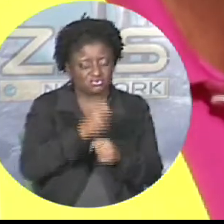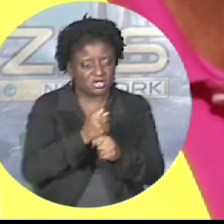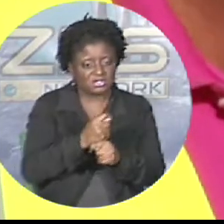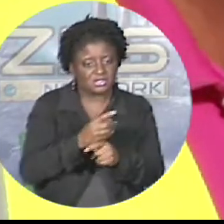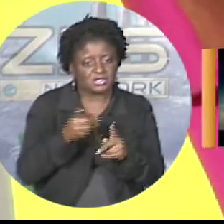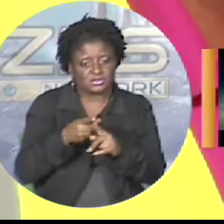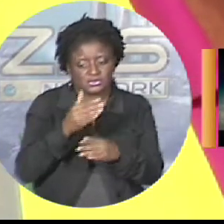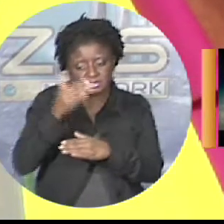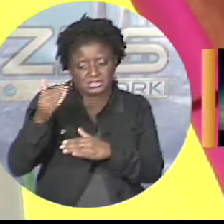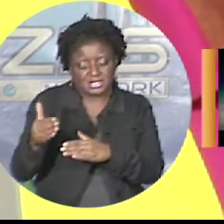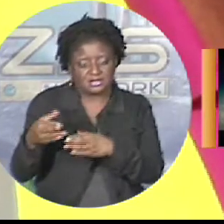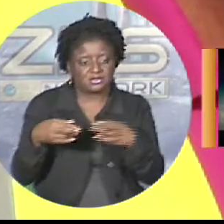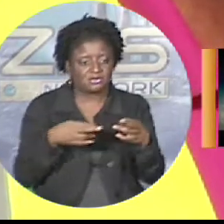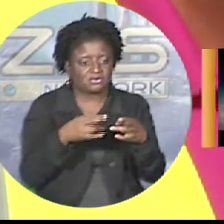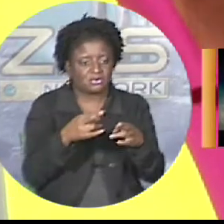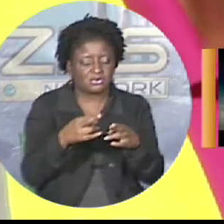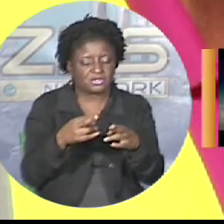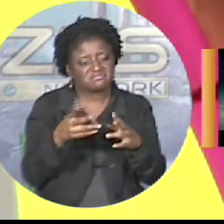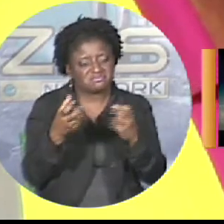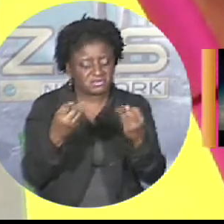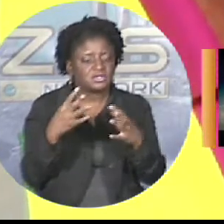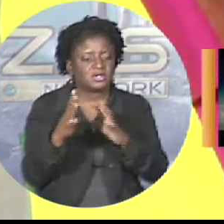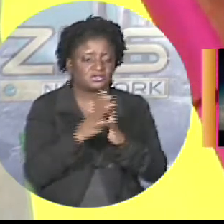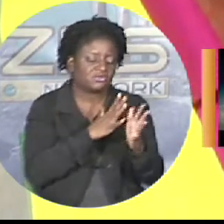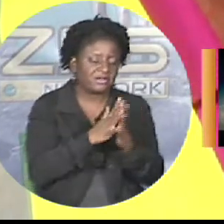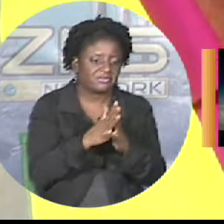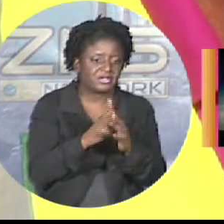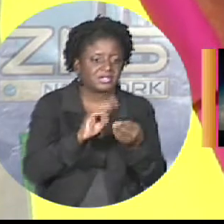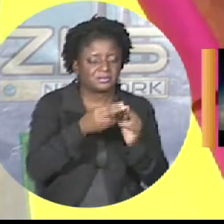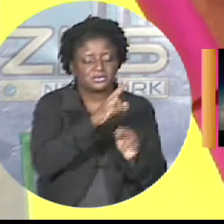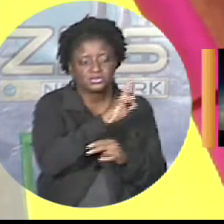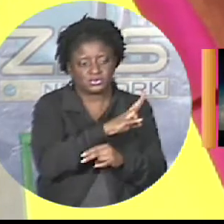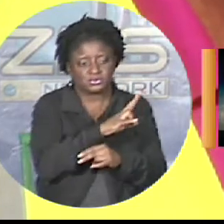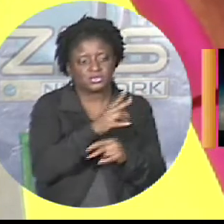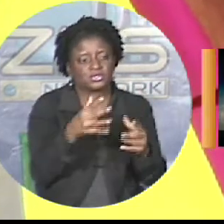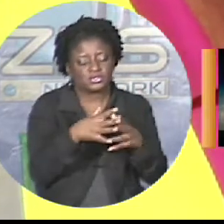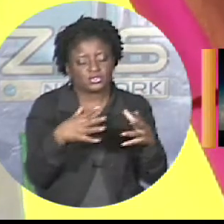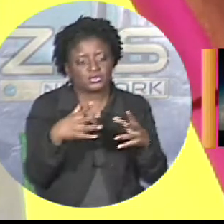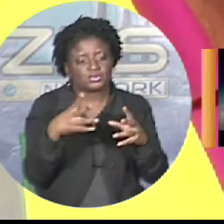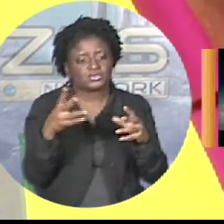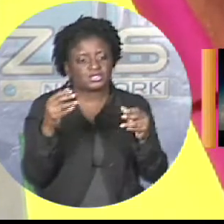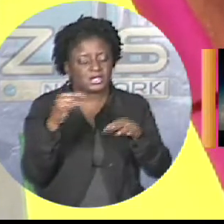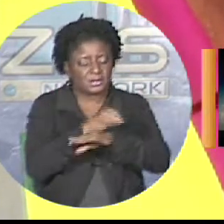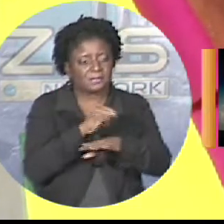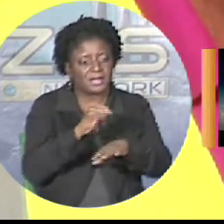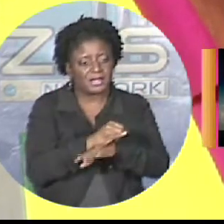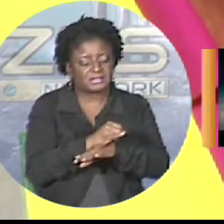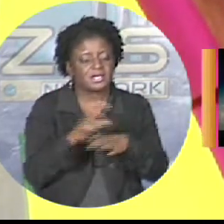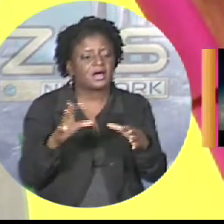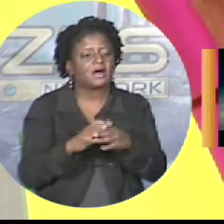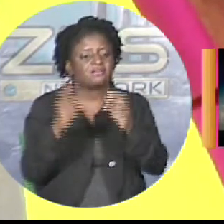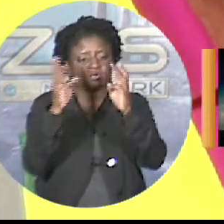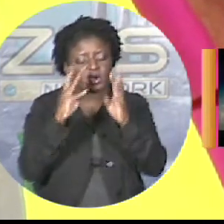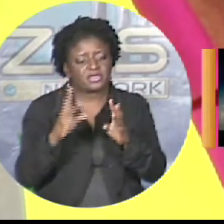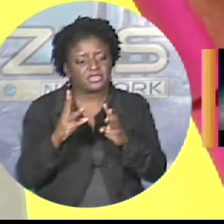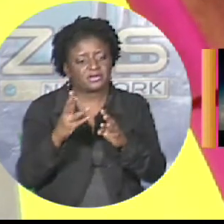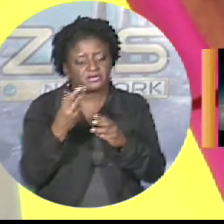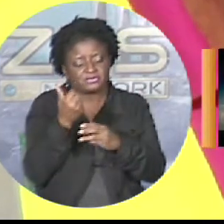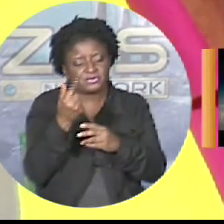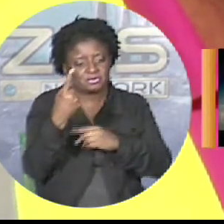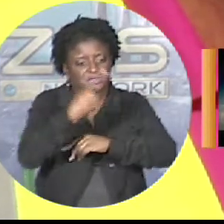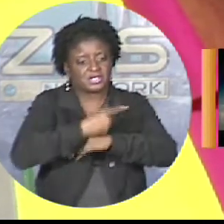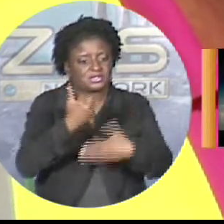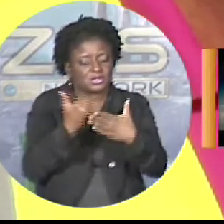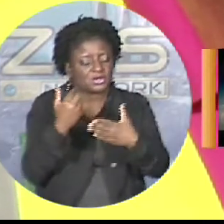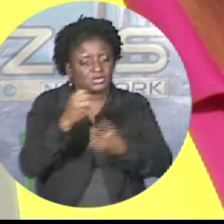power as much traffic as we have. That's one. Two, we had a huge impact of weather a couple of days ago. The storm was enormous, as you